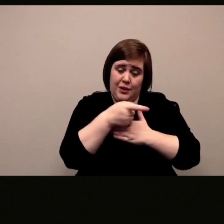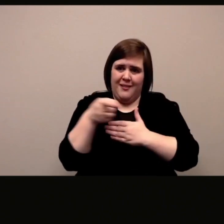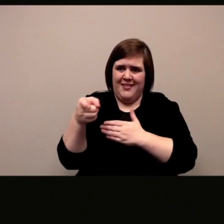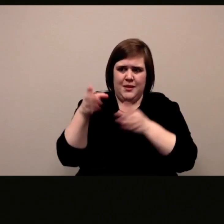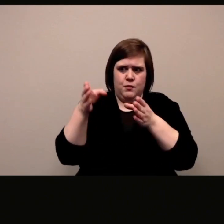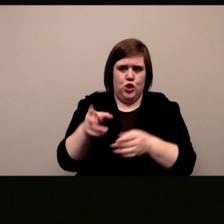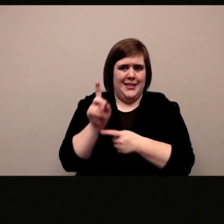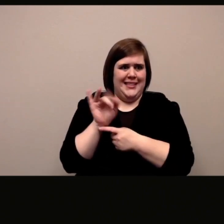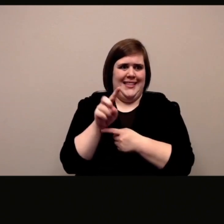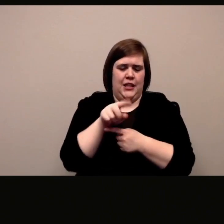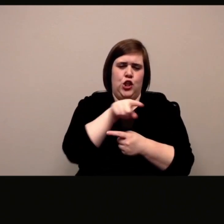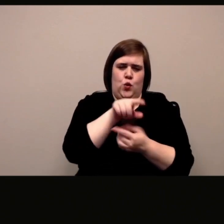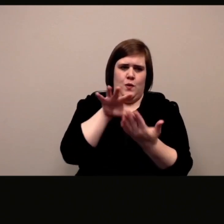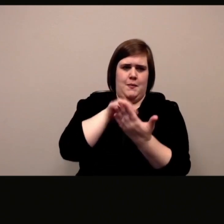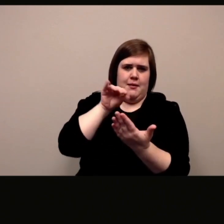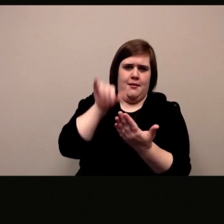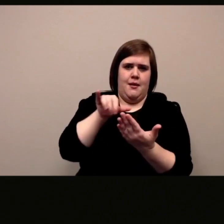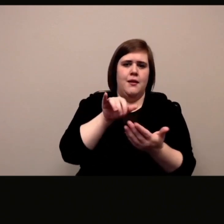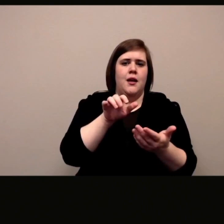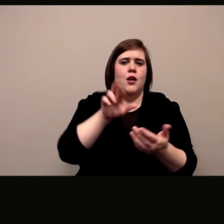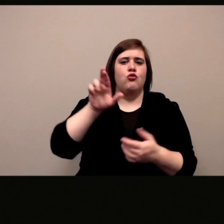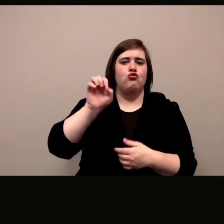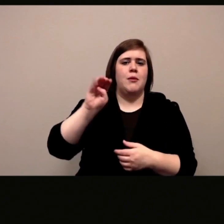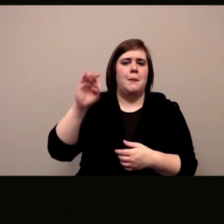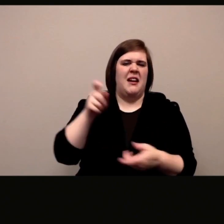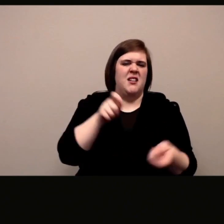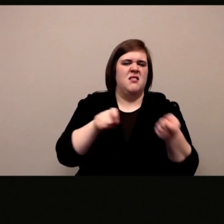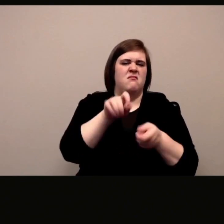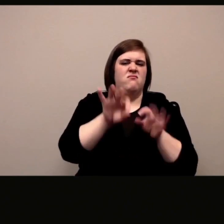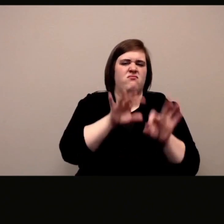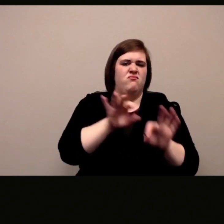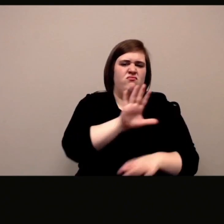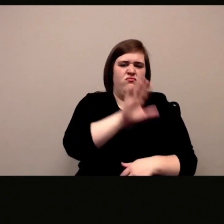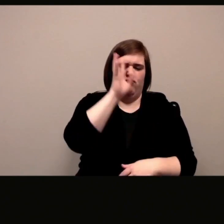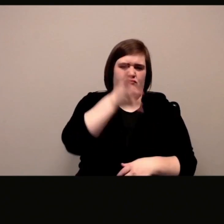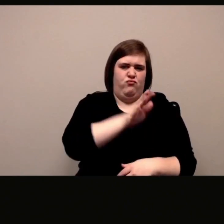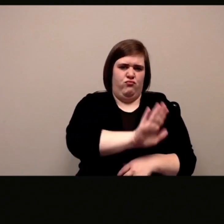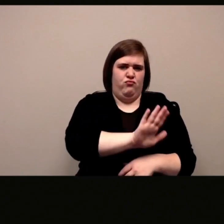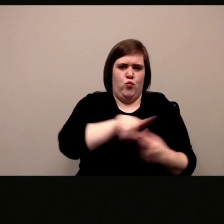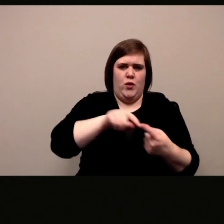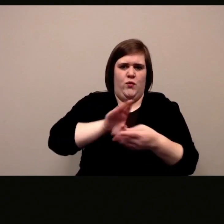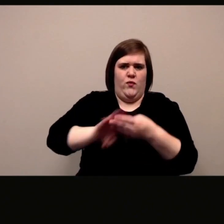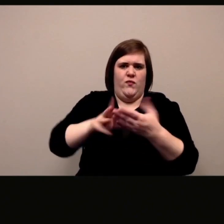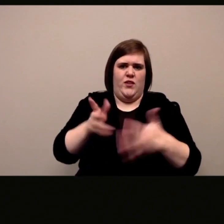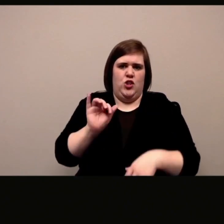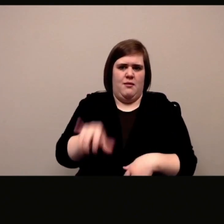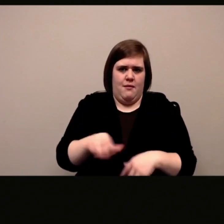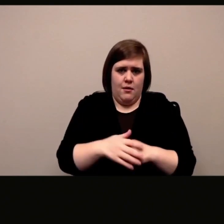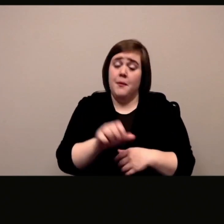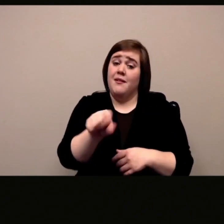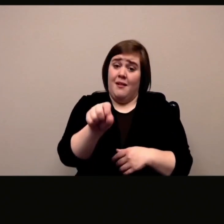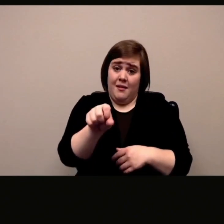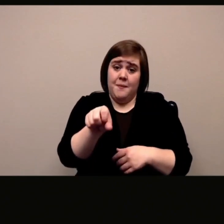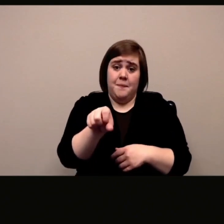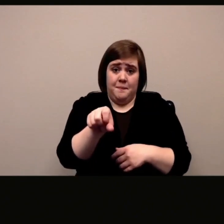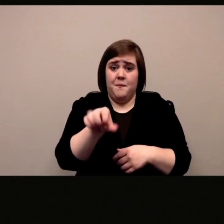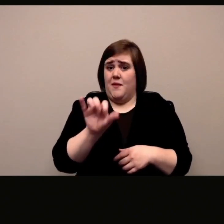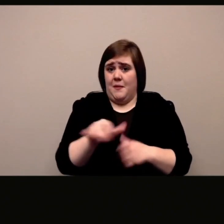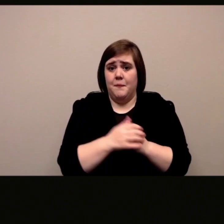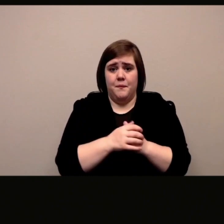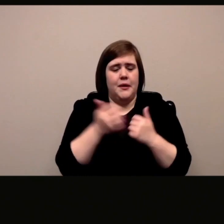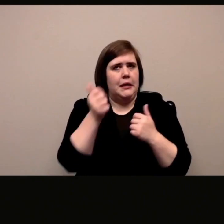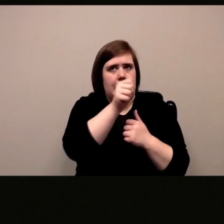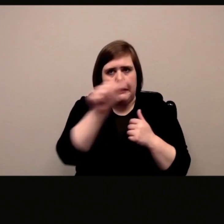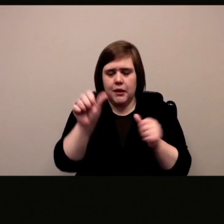and then remix that project once you finished it. So yeah, exactly. There's anything could come up.